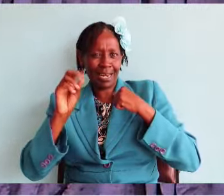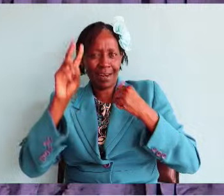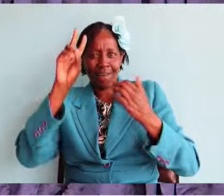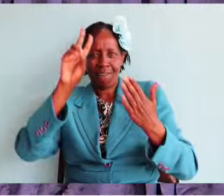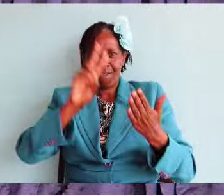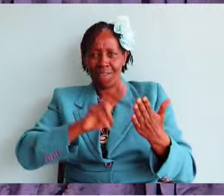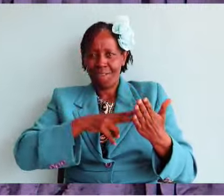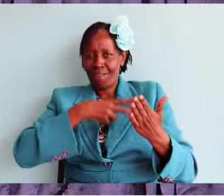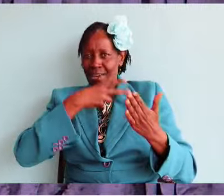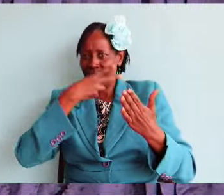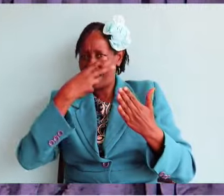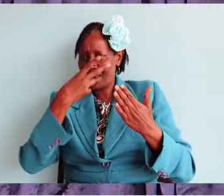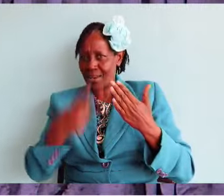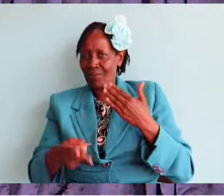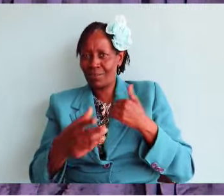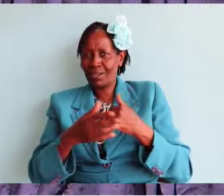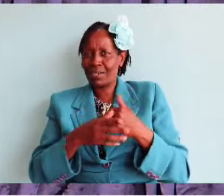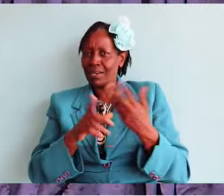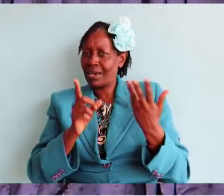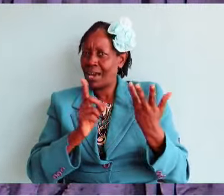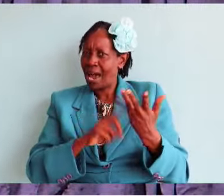And now, how many are left?